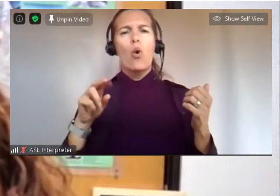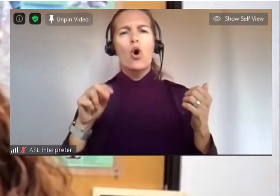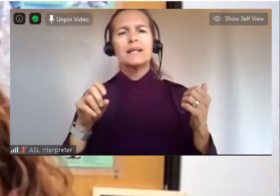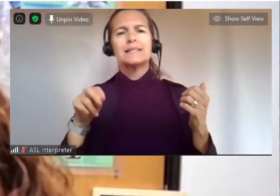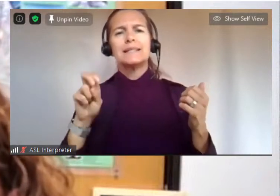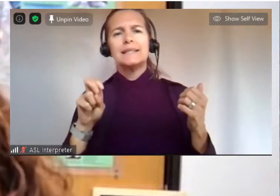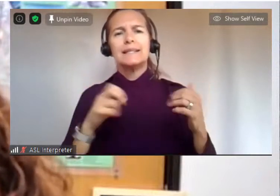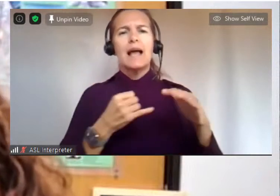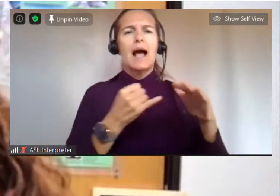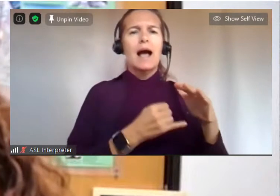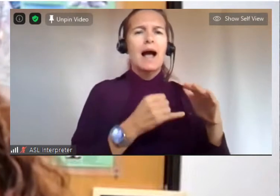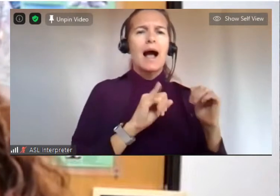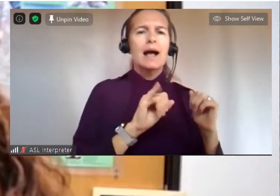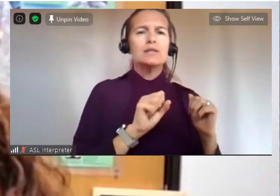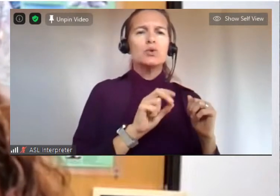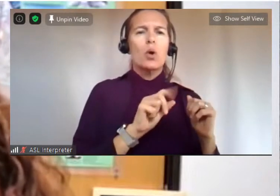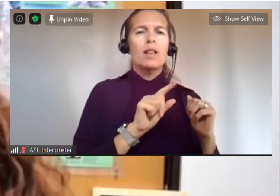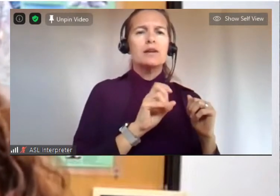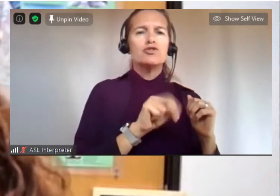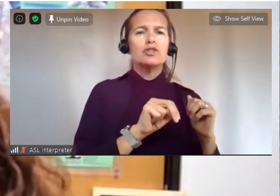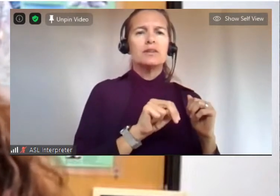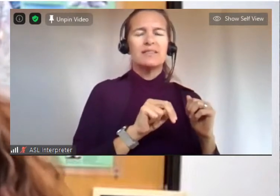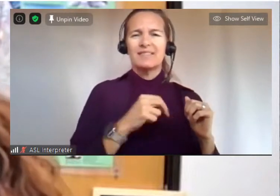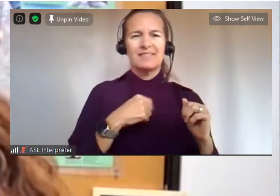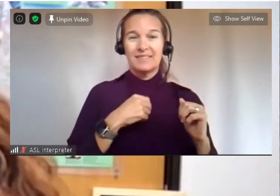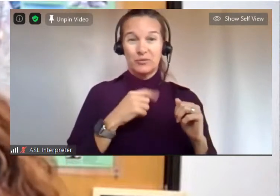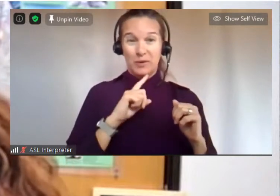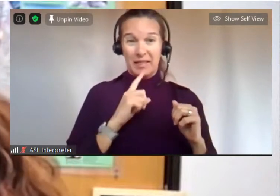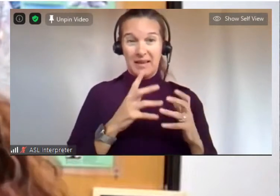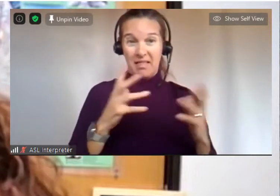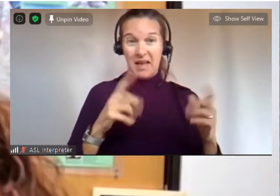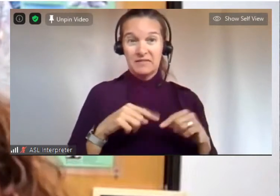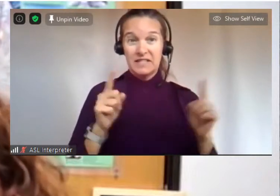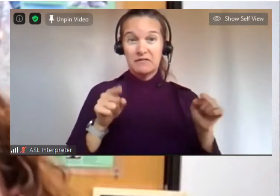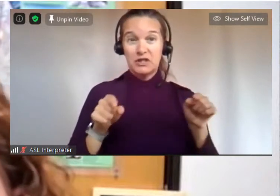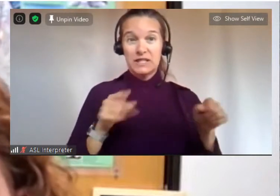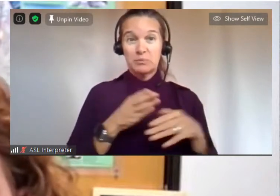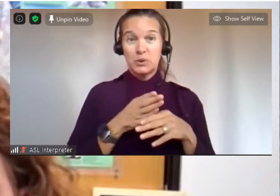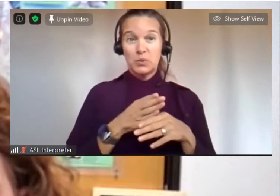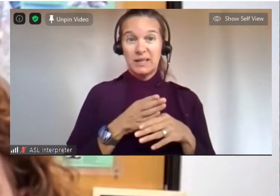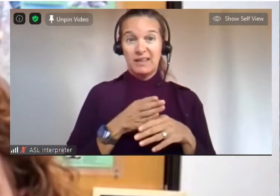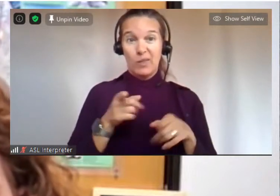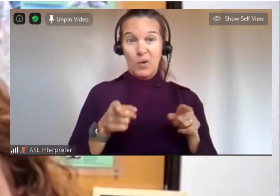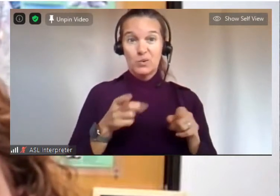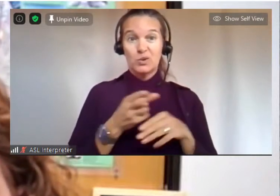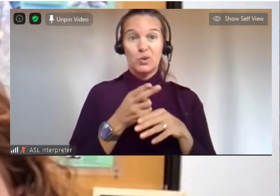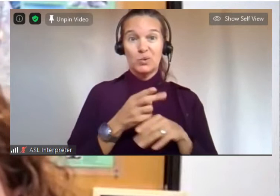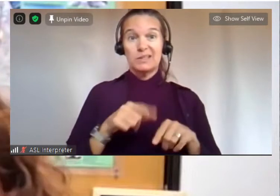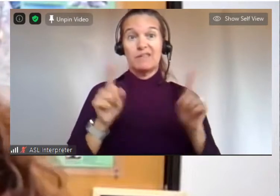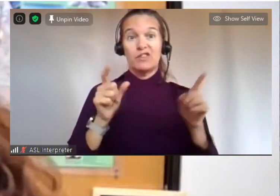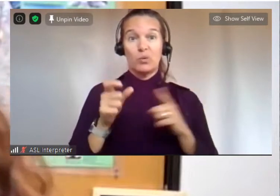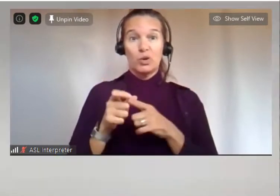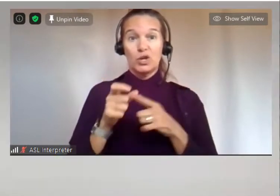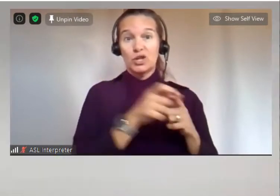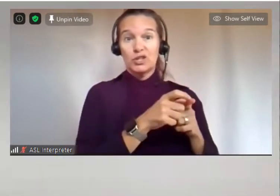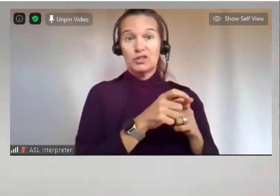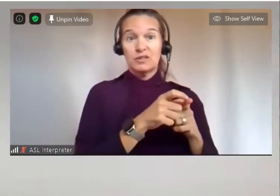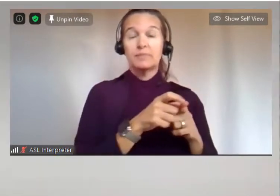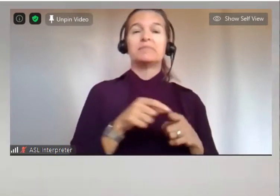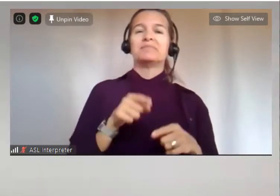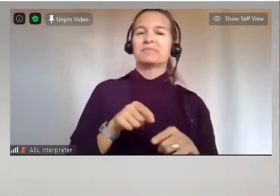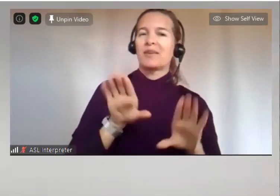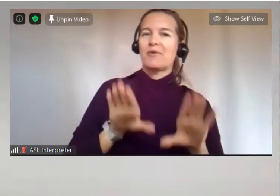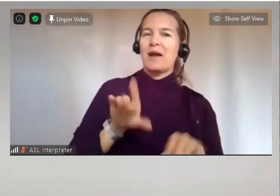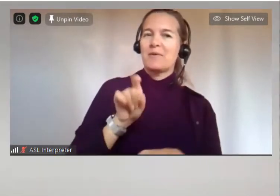significant enough difference to warrant using two separate terms for avoiding contact with others? That's a great